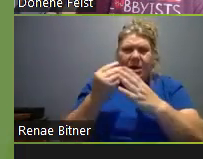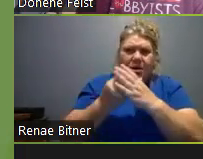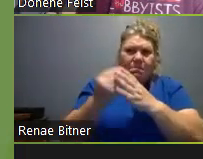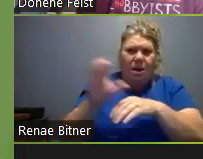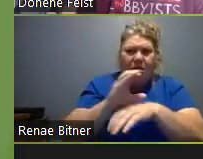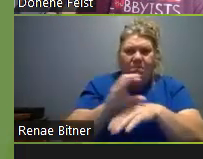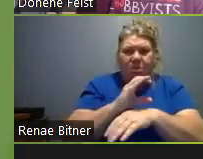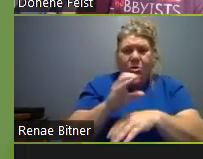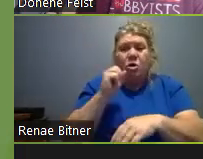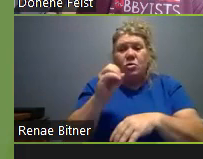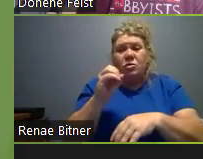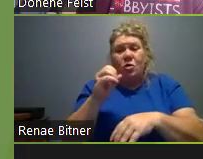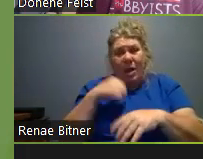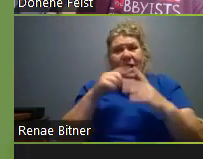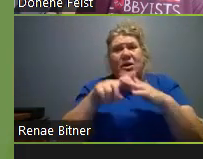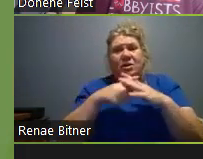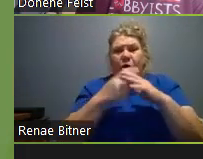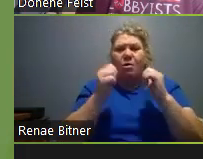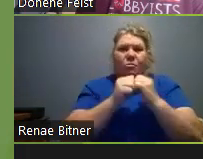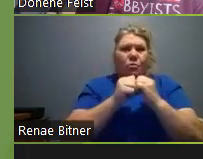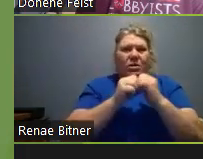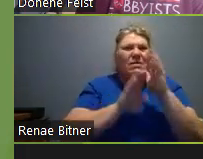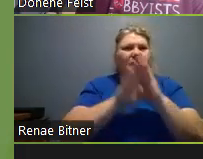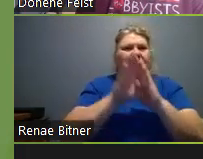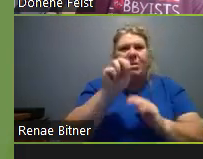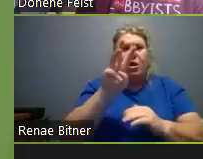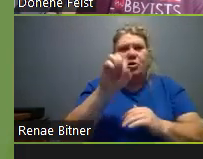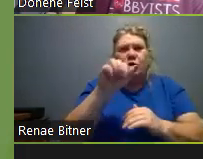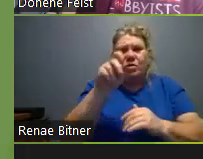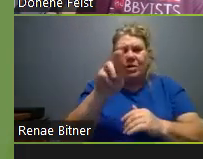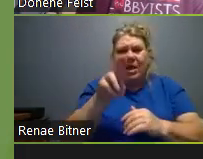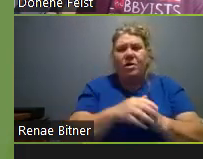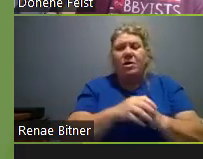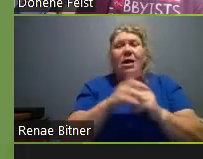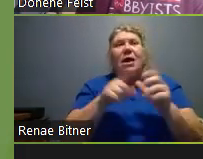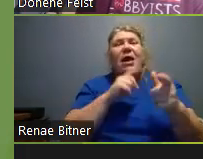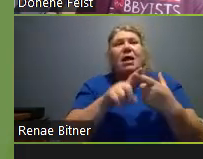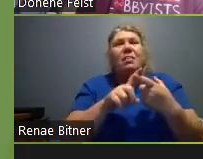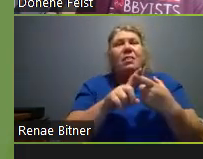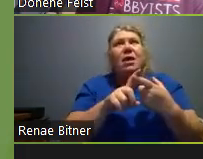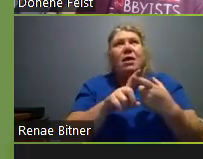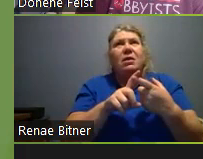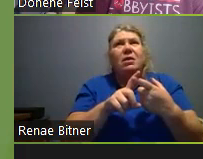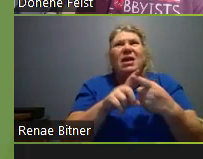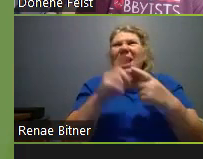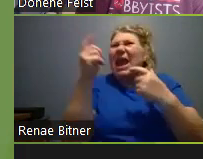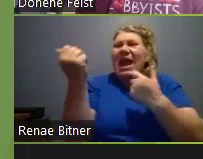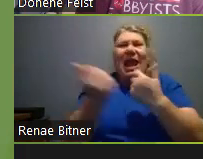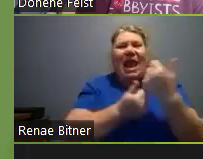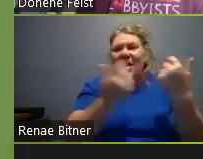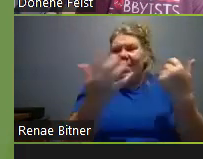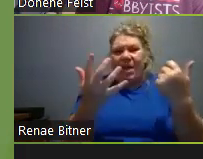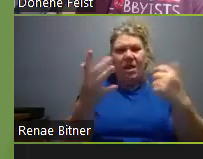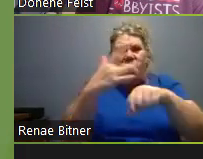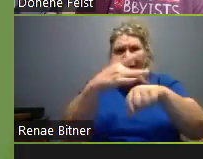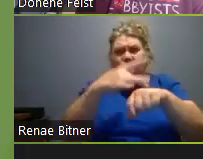if nothing else, I could start with a newsletter. And then we went to anything and everything that we possibly